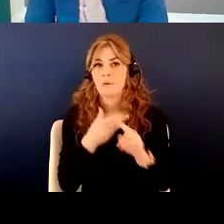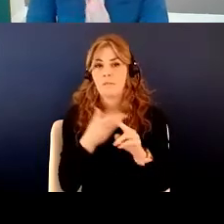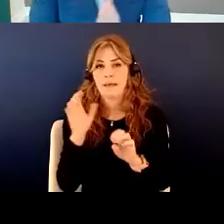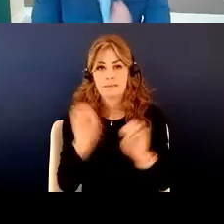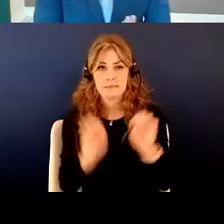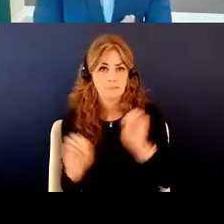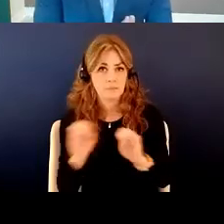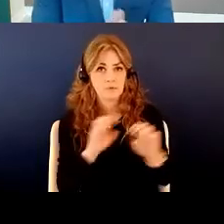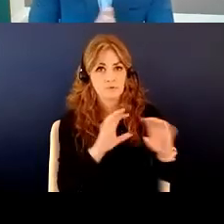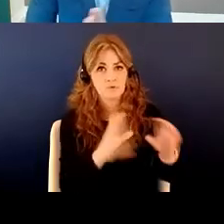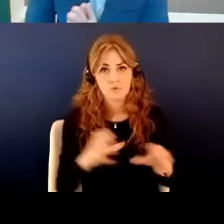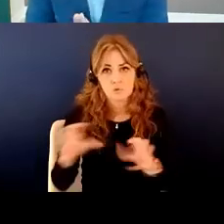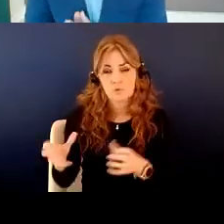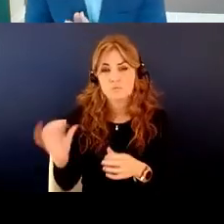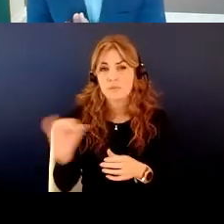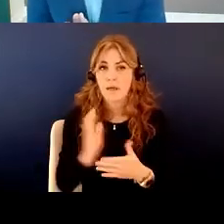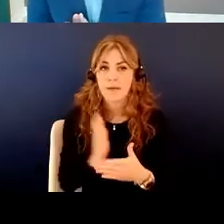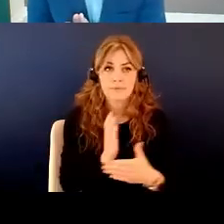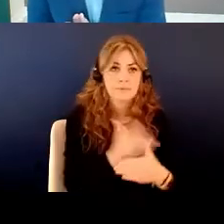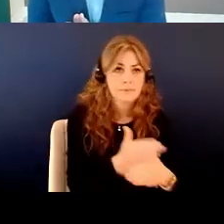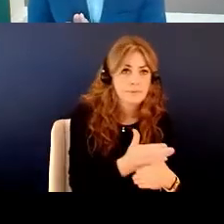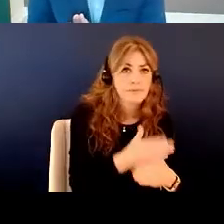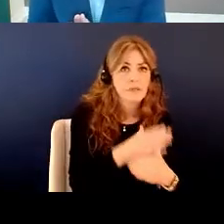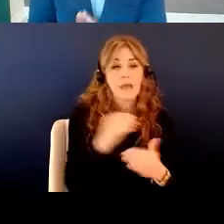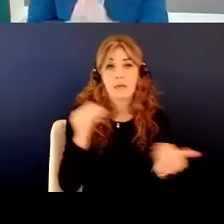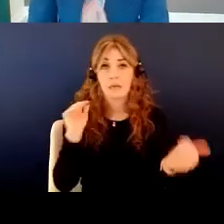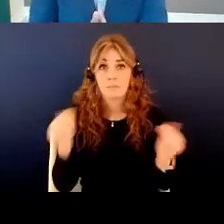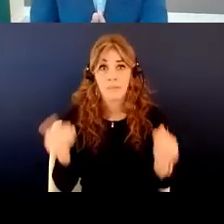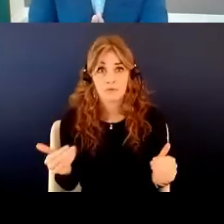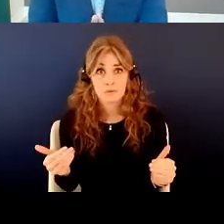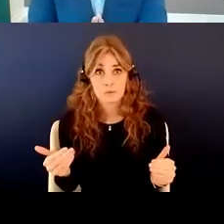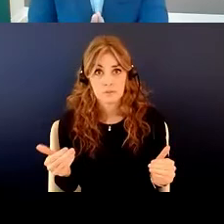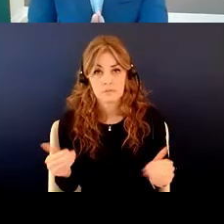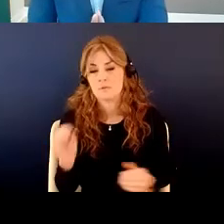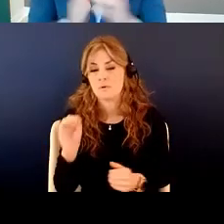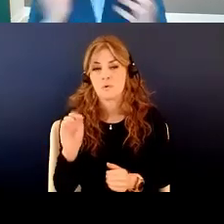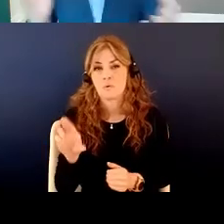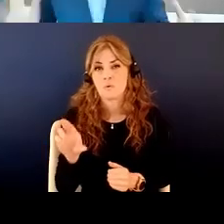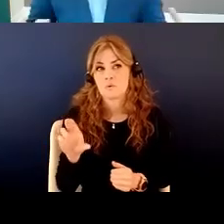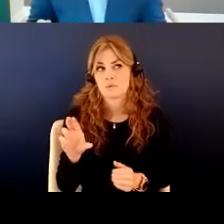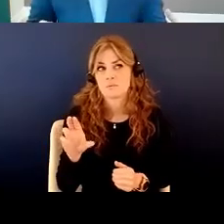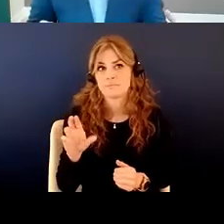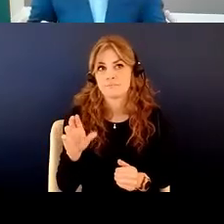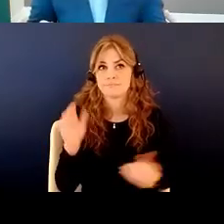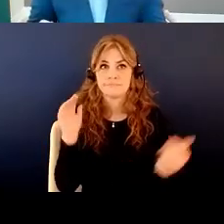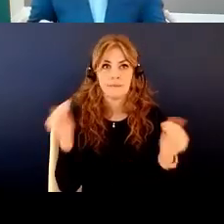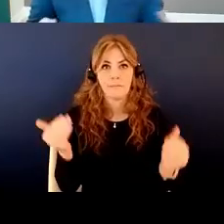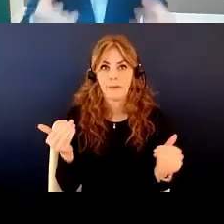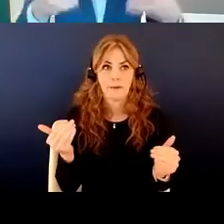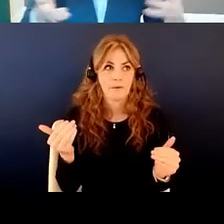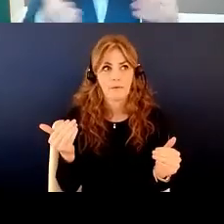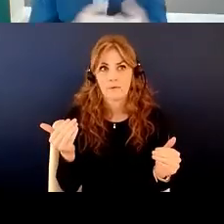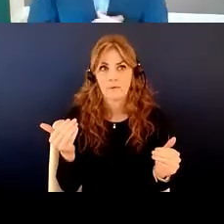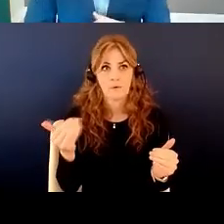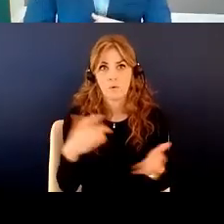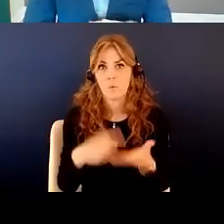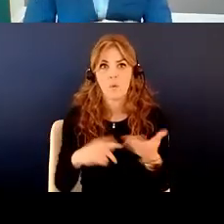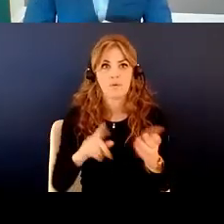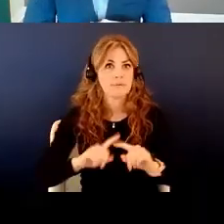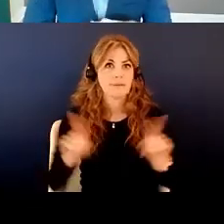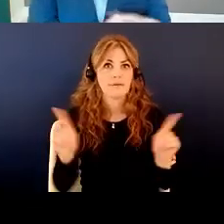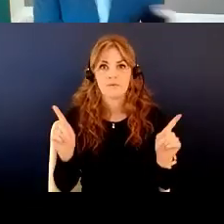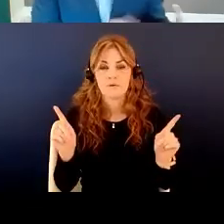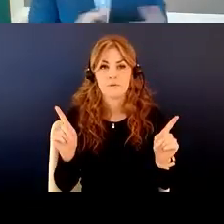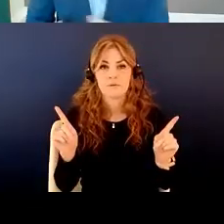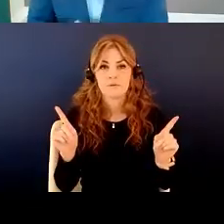groups, like an intervention and a comparison group, or if we're interested in comparing the differences, like I say on the